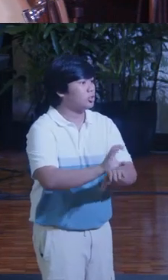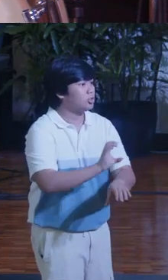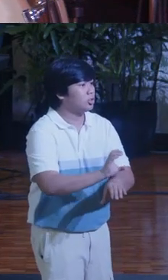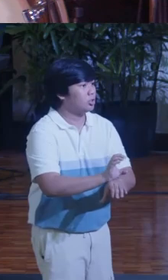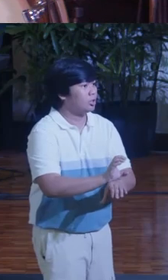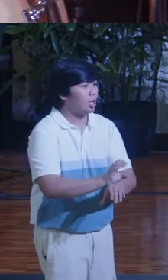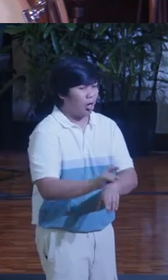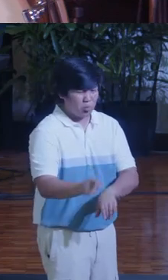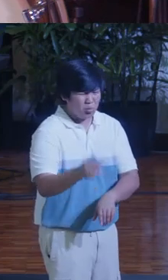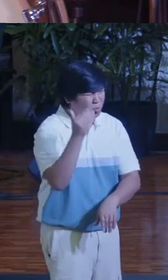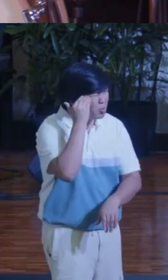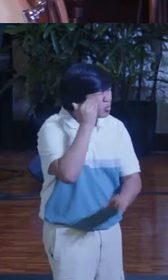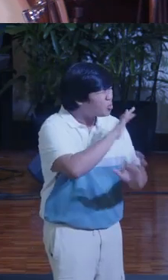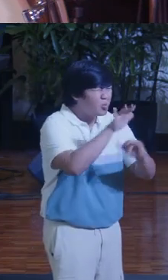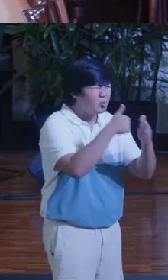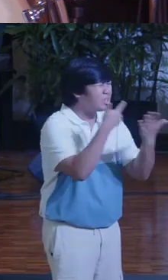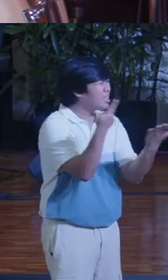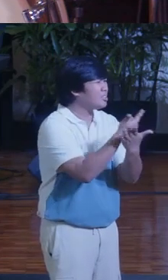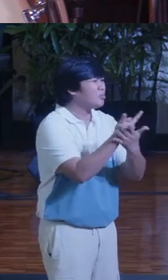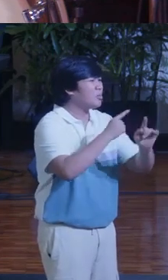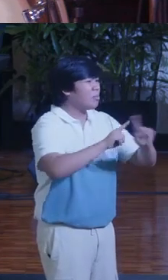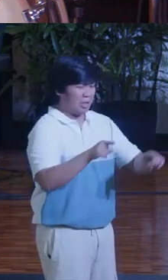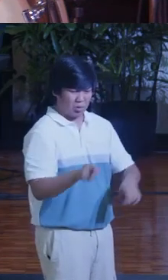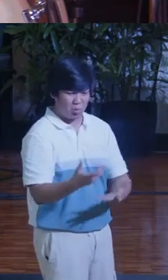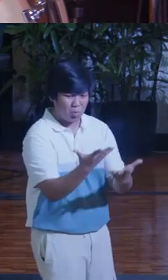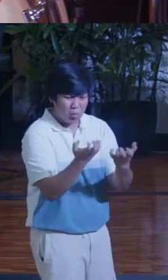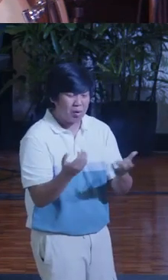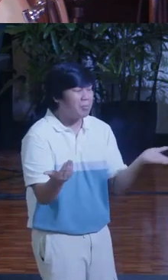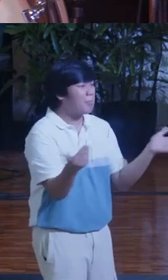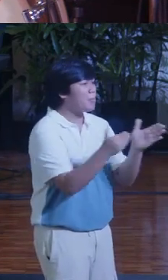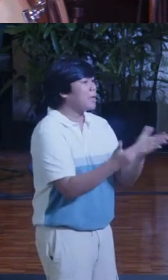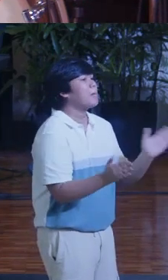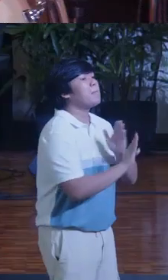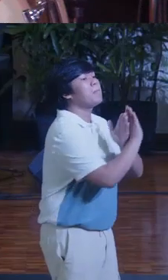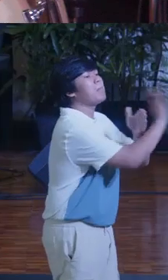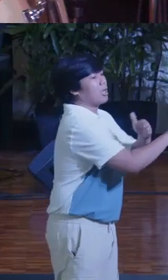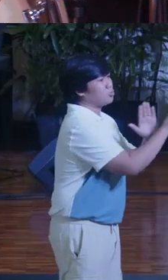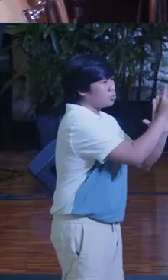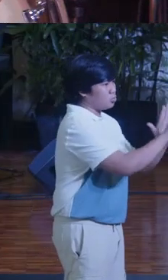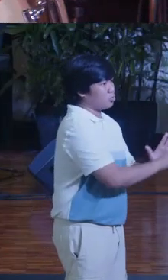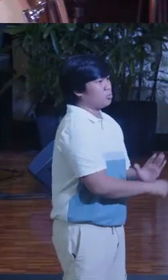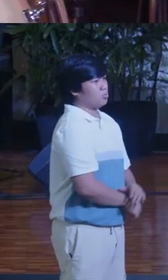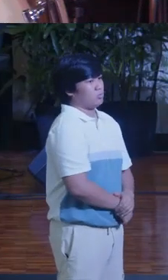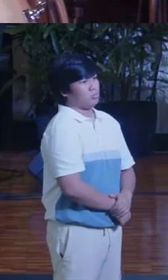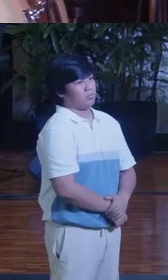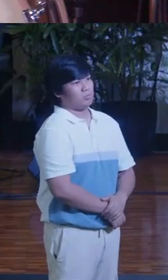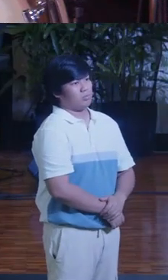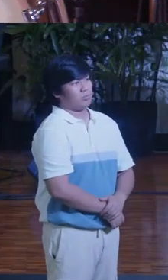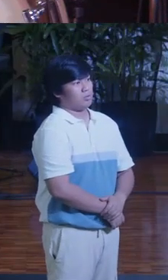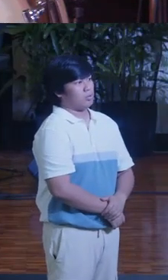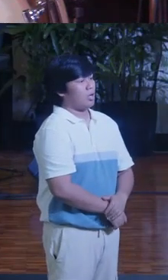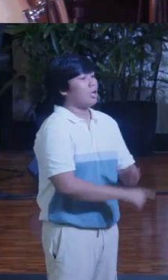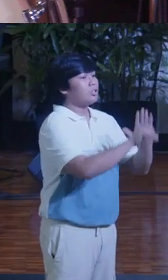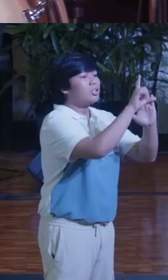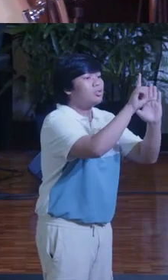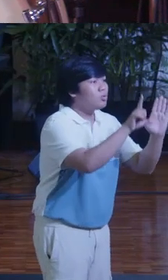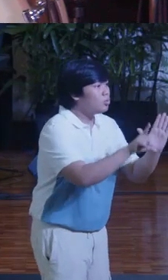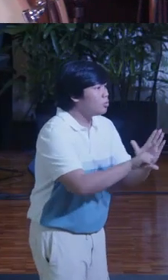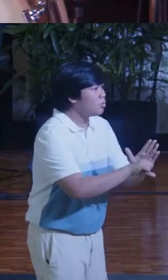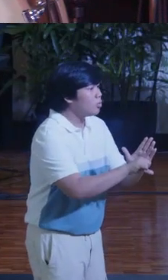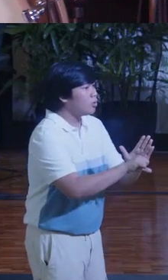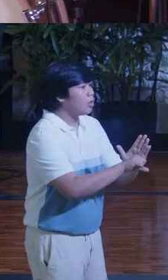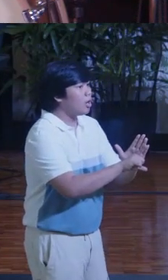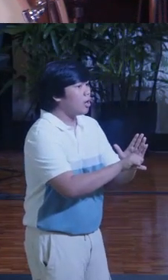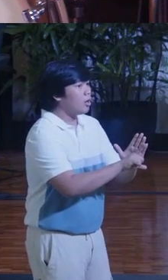Sa chapter 3, verse 10, for all who rely on works of the law are under a curse.